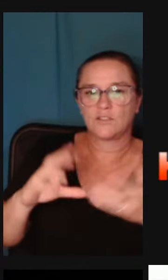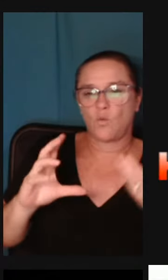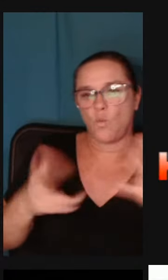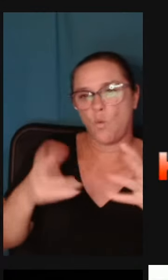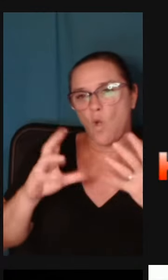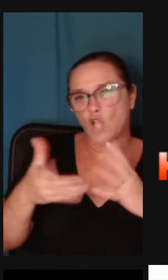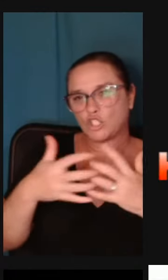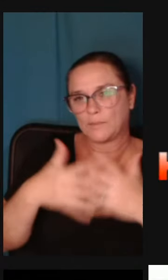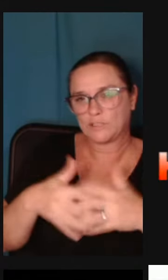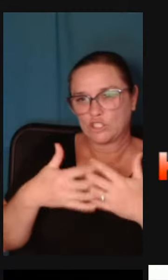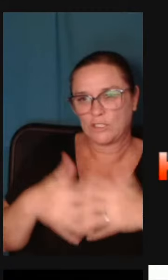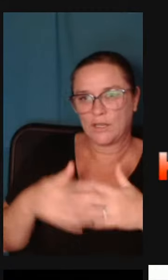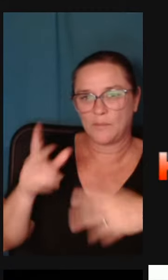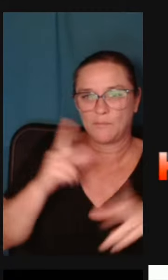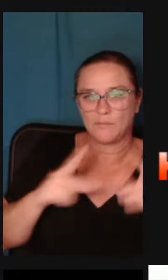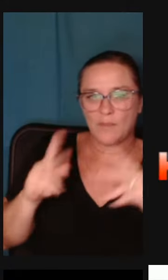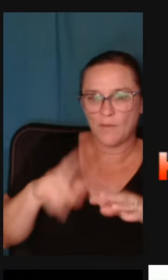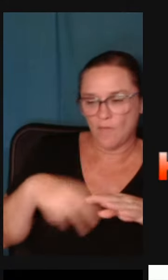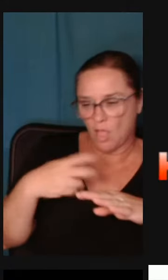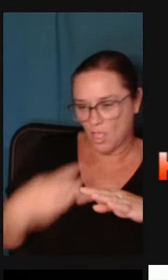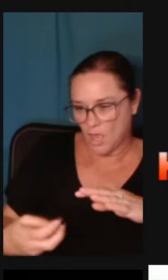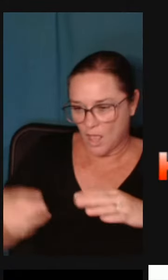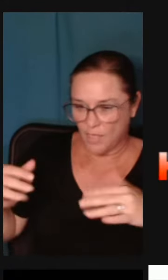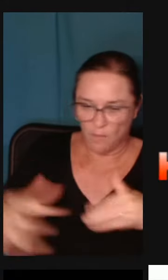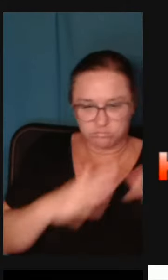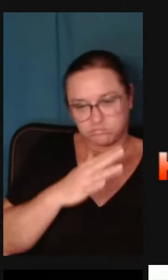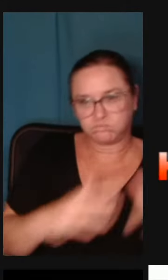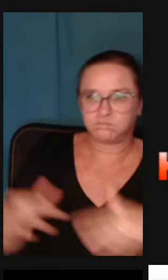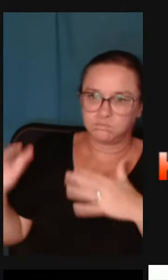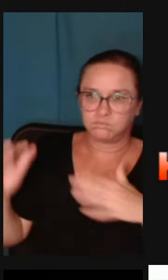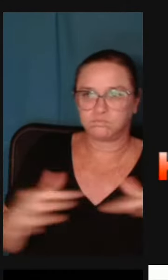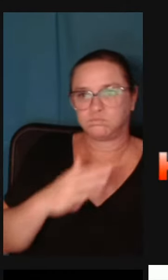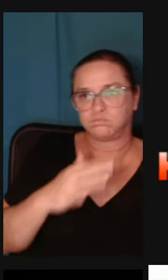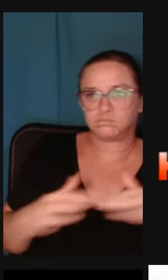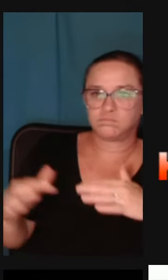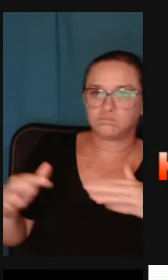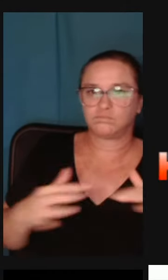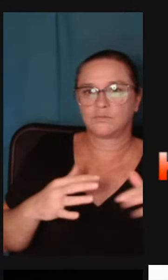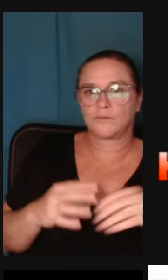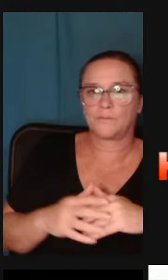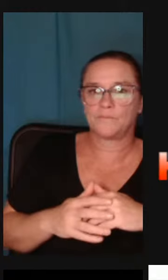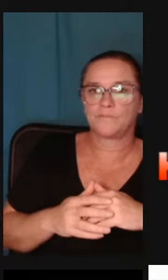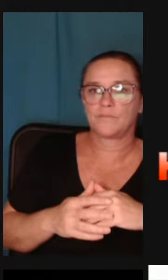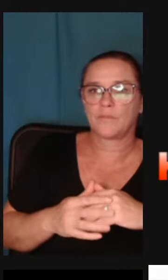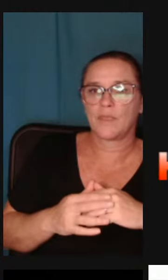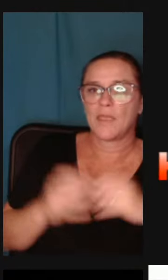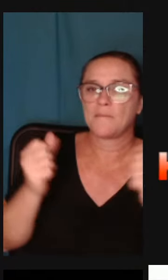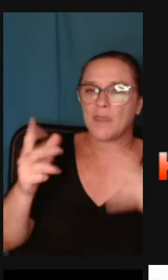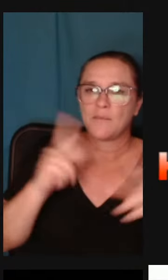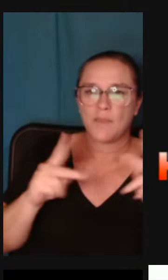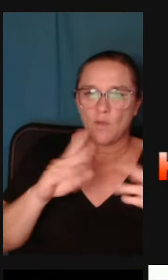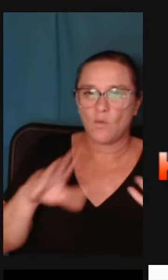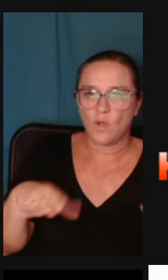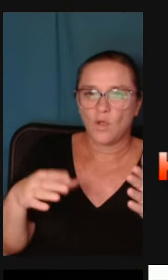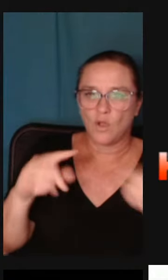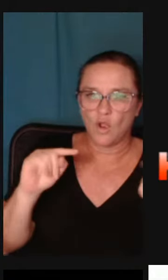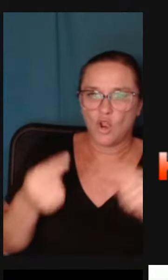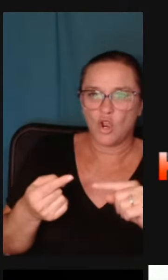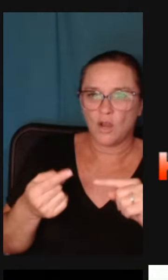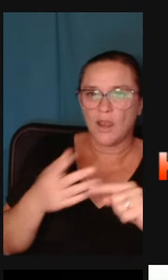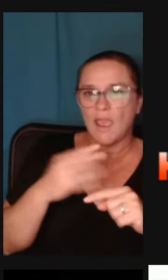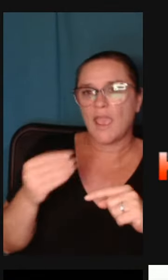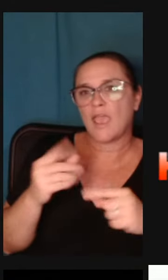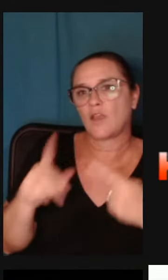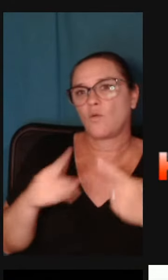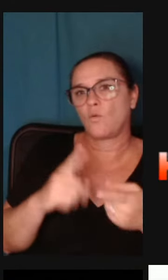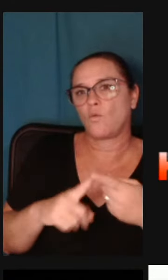in this crack and got stuck in there when the waves were rolling around on them. That was when many were hurt, and is apparently when Dr. Mitchell, or